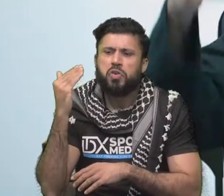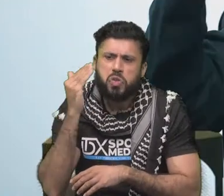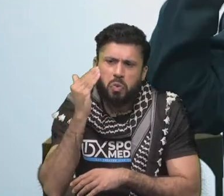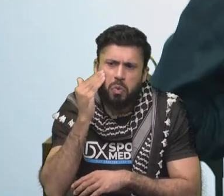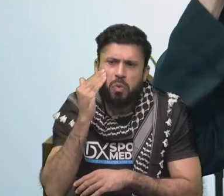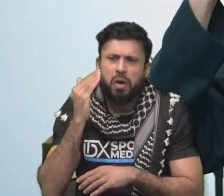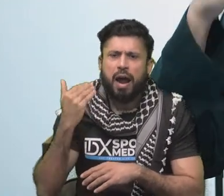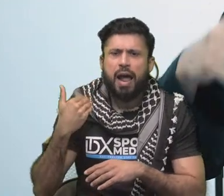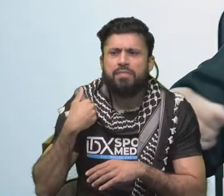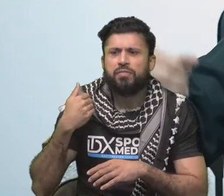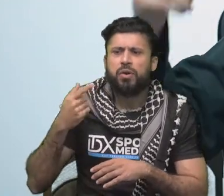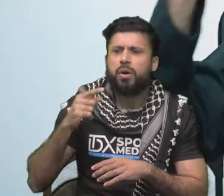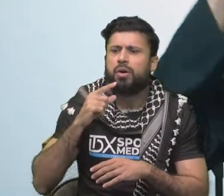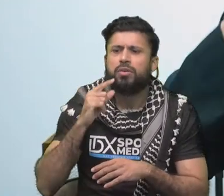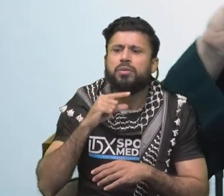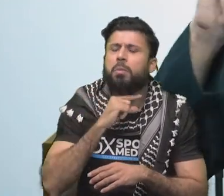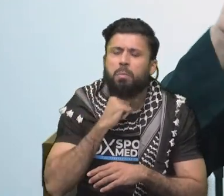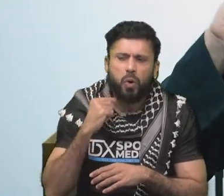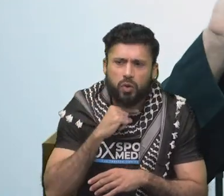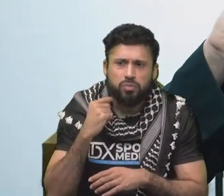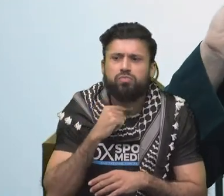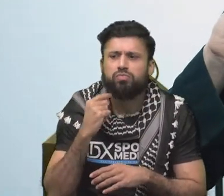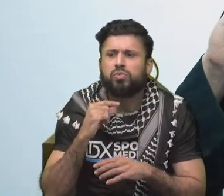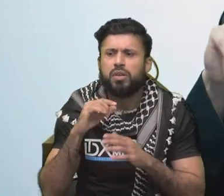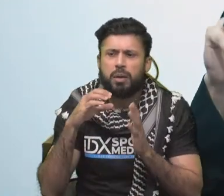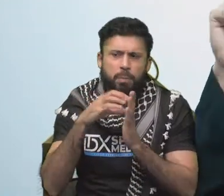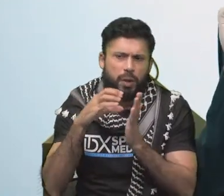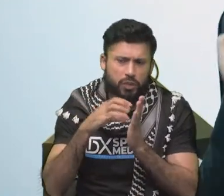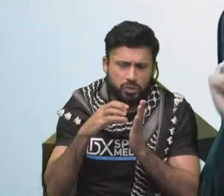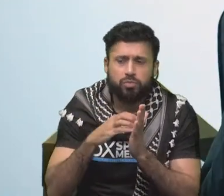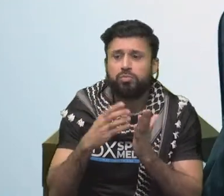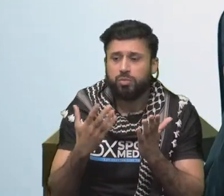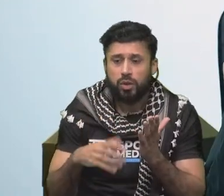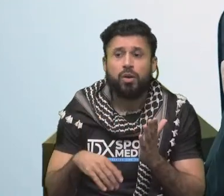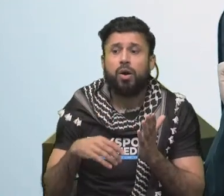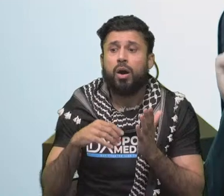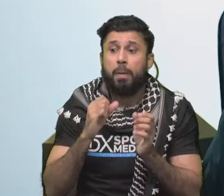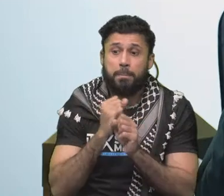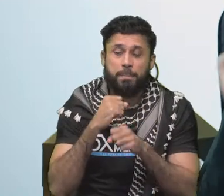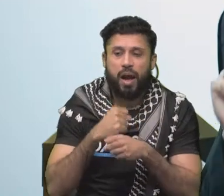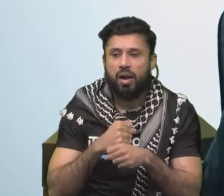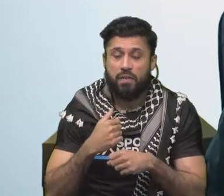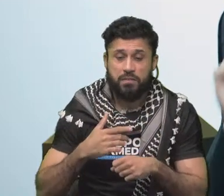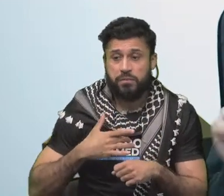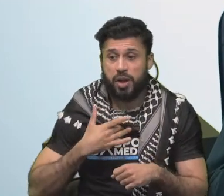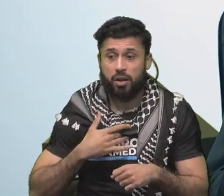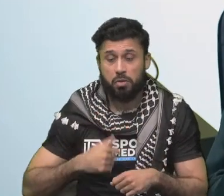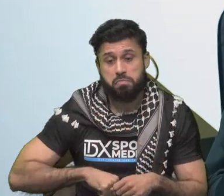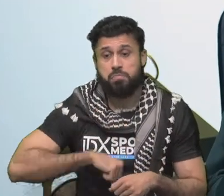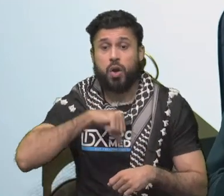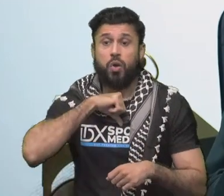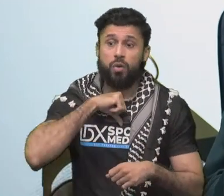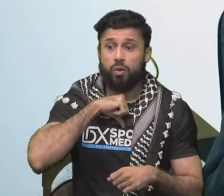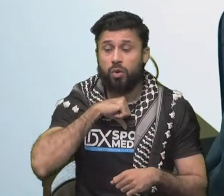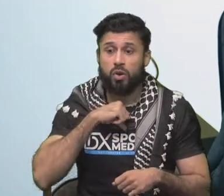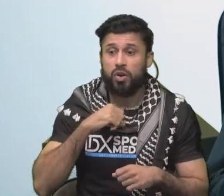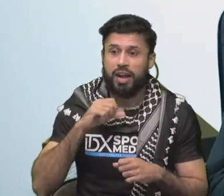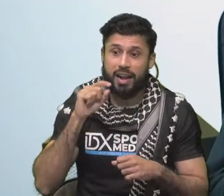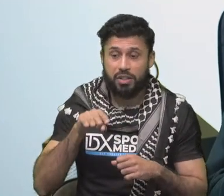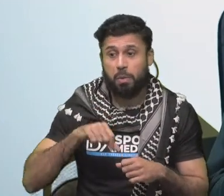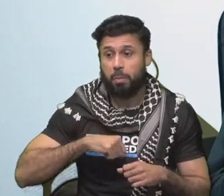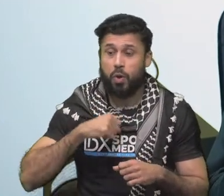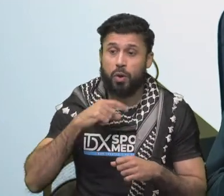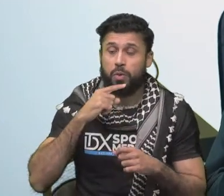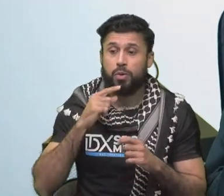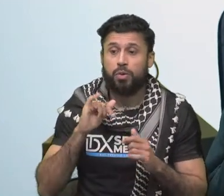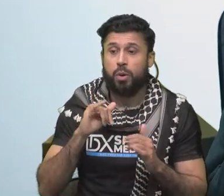connecting you to Allah himself and teaching you how to connect to Allah himself. And the second thing is they make you comfortable. Mm. They make you